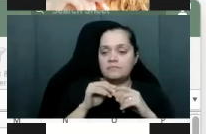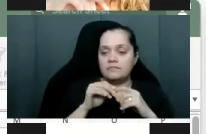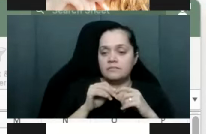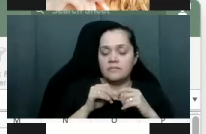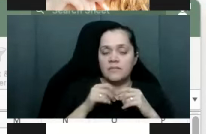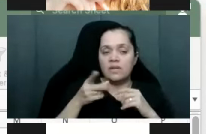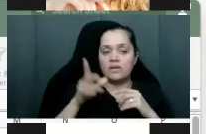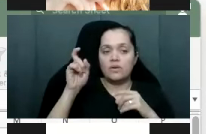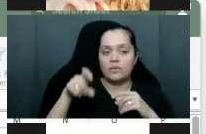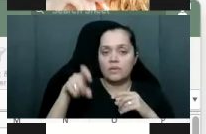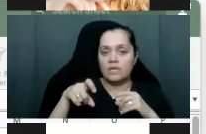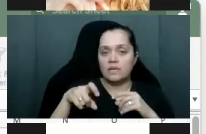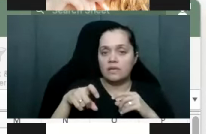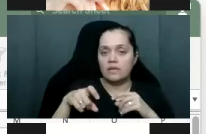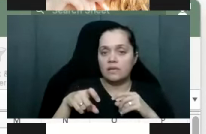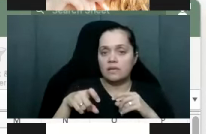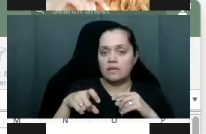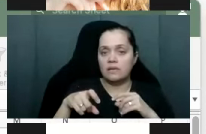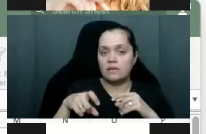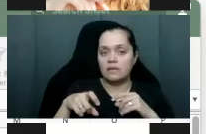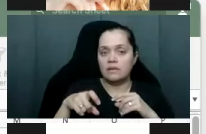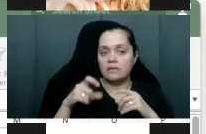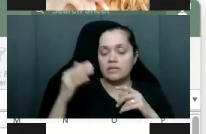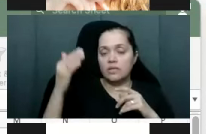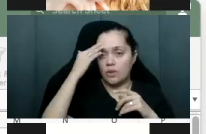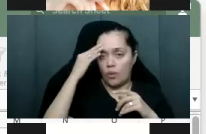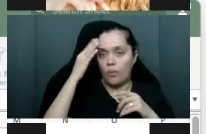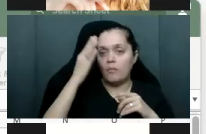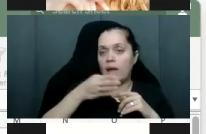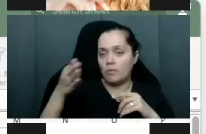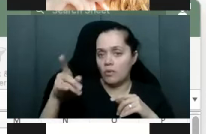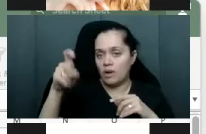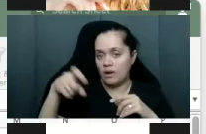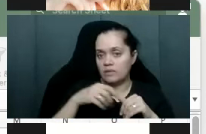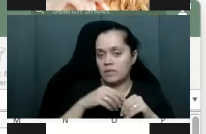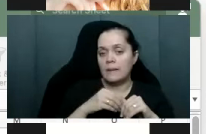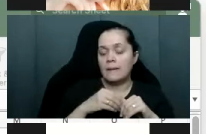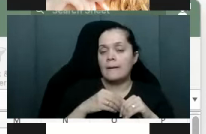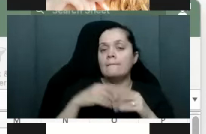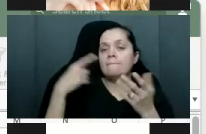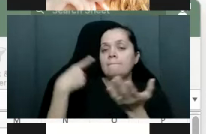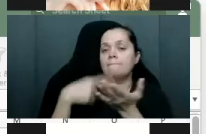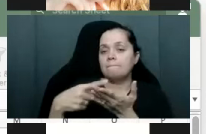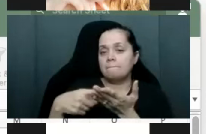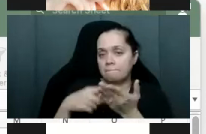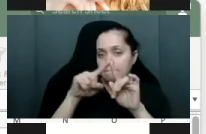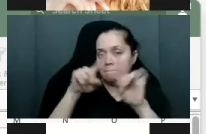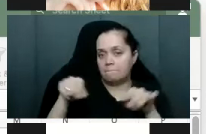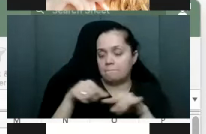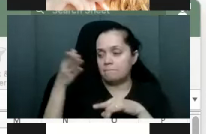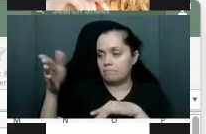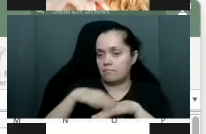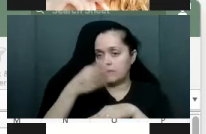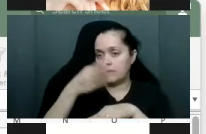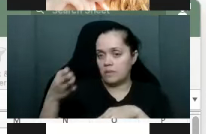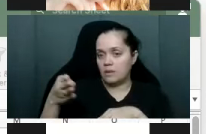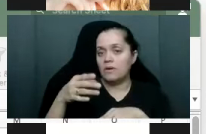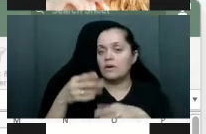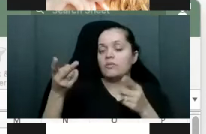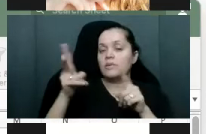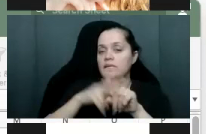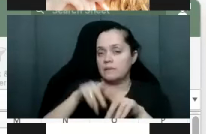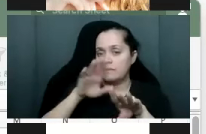You'll need to be adept with Blackboard. The discussion board is on Blackboard. There'll be assignments